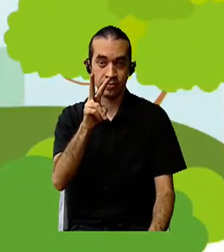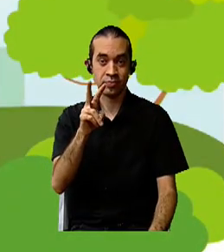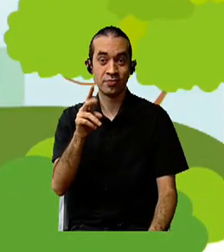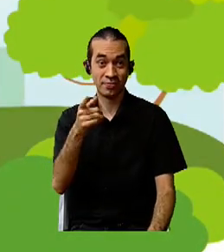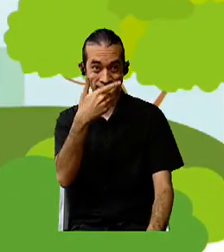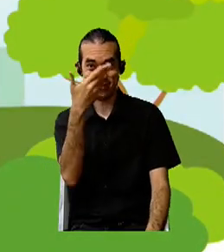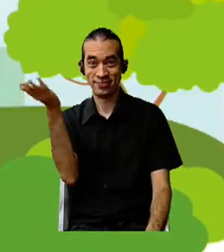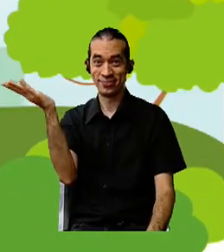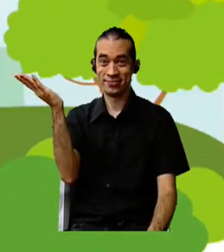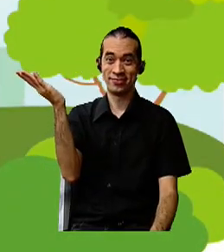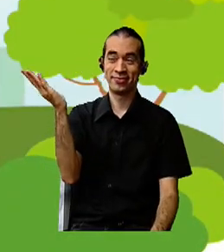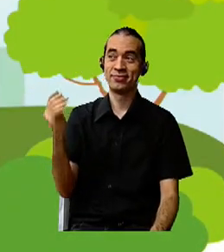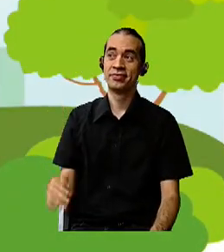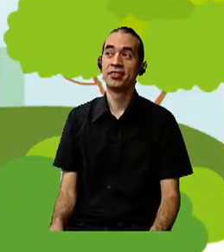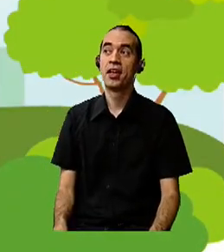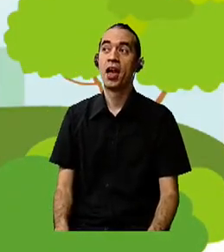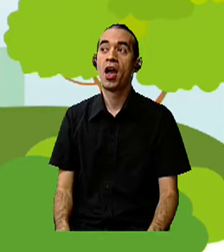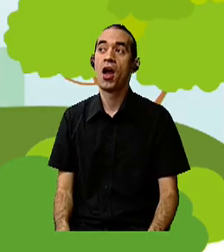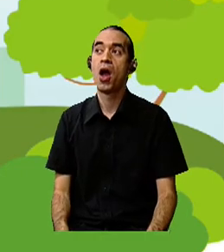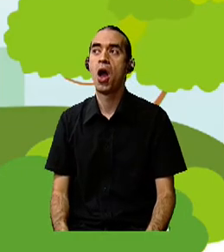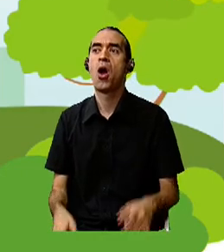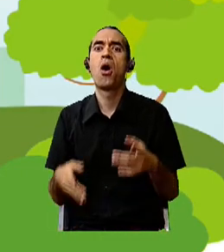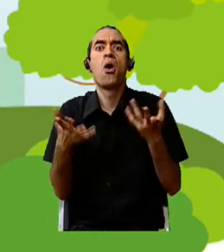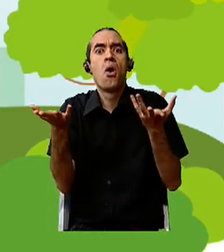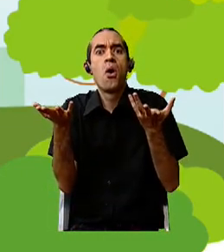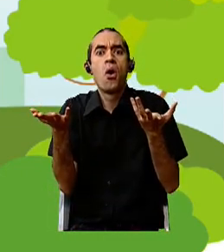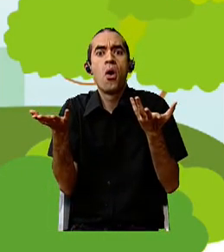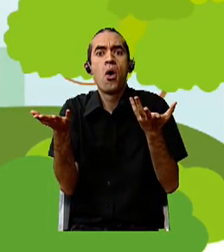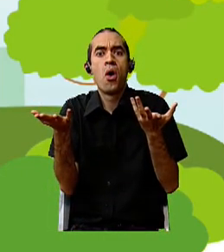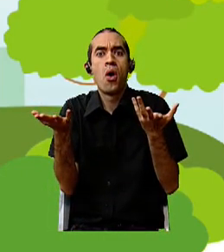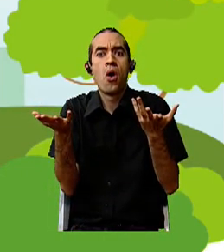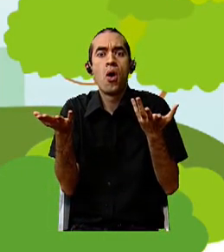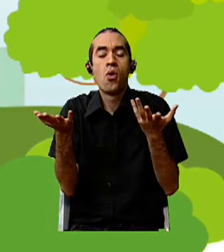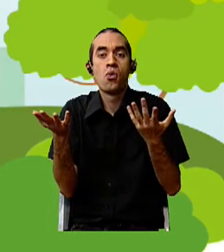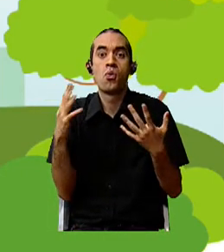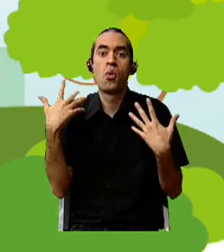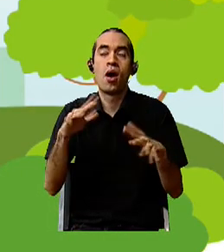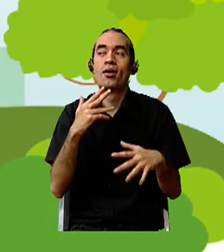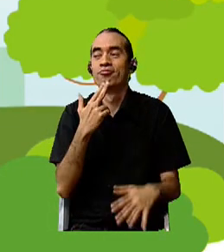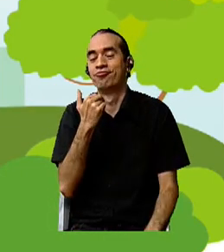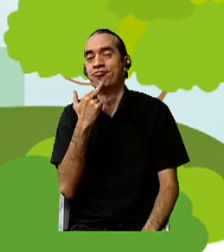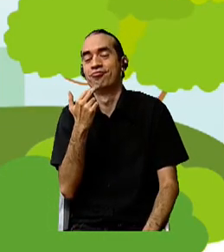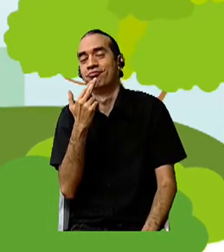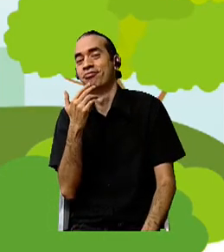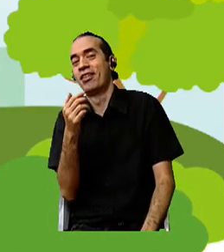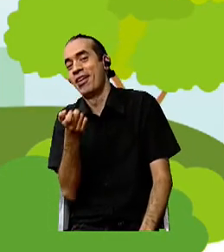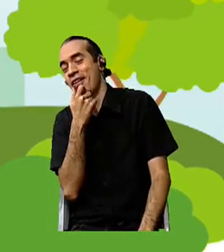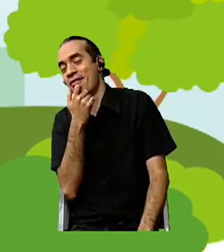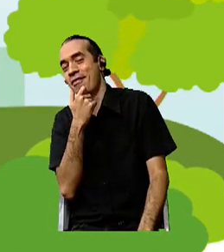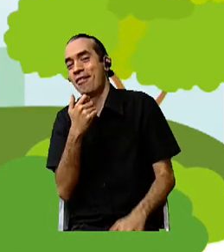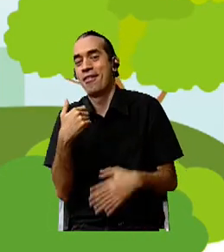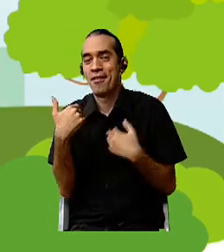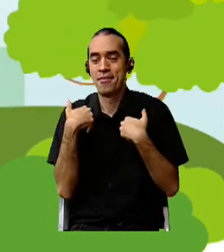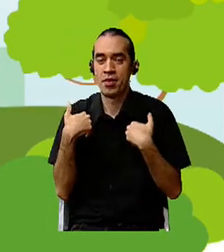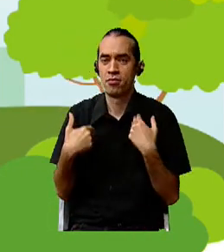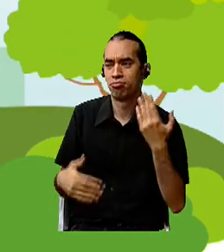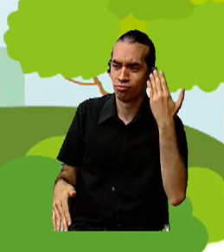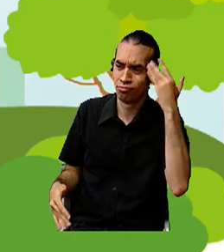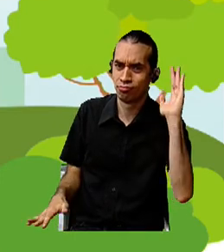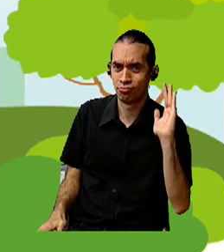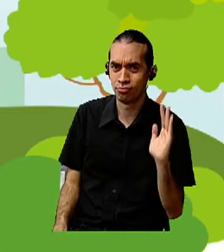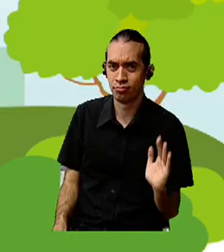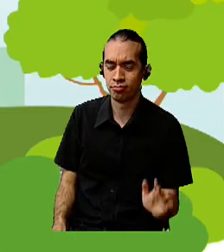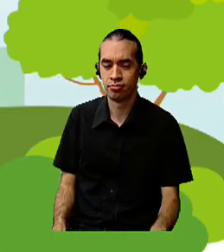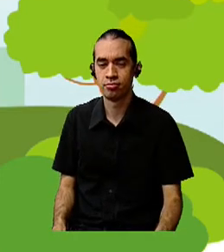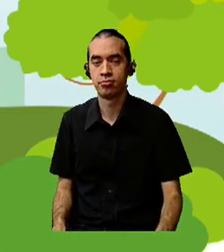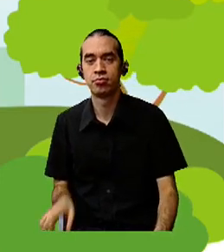at this animal. Wow, what a funny animal. Chuli, what animal is that? I don't know.